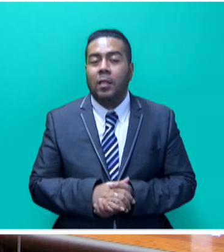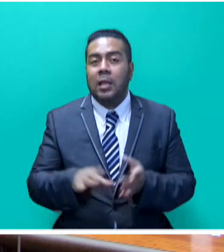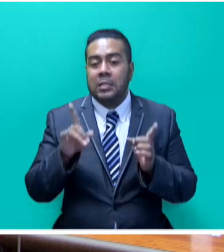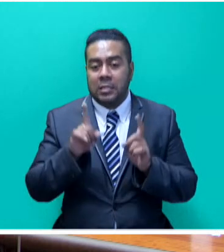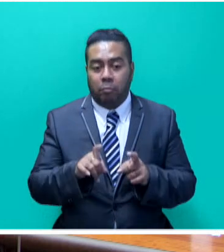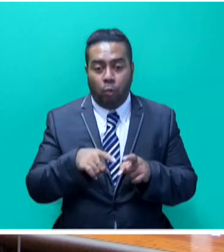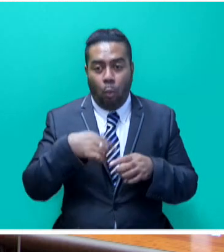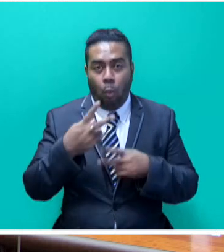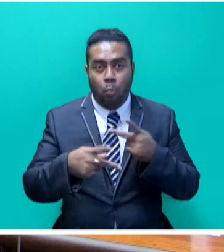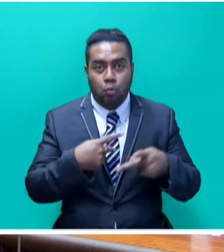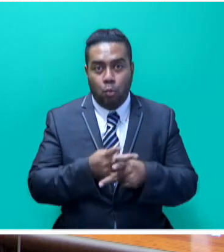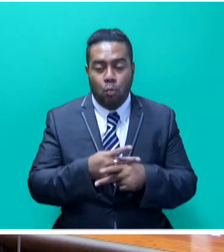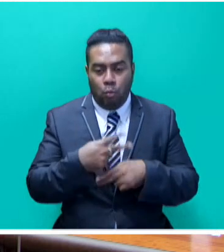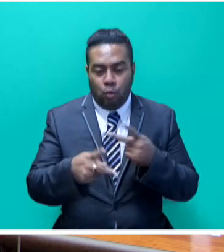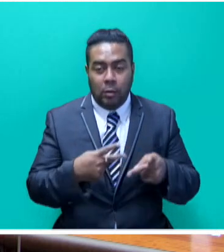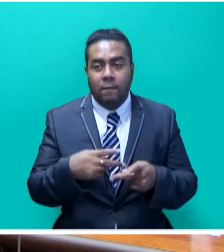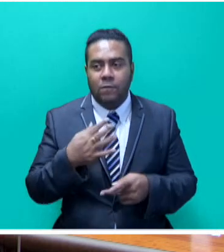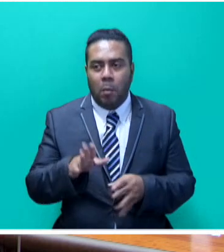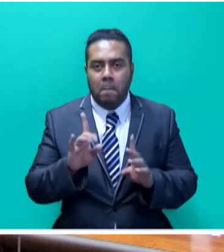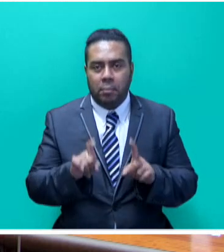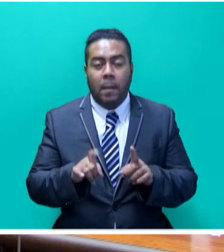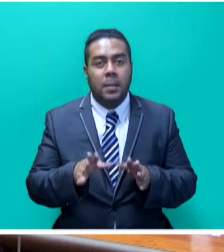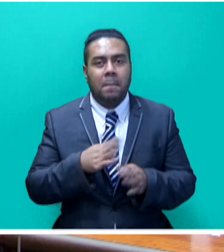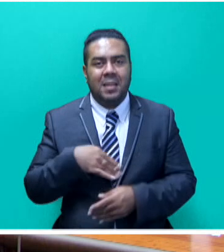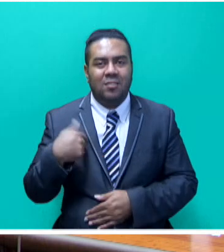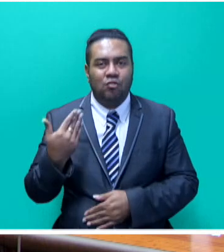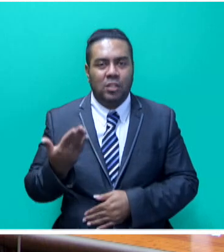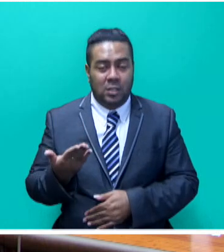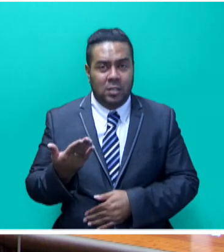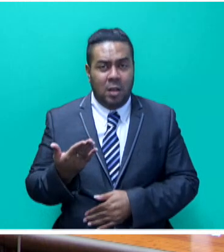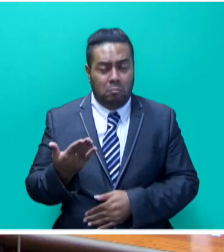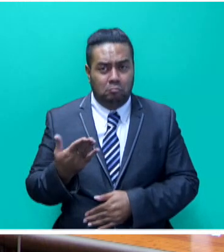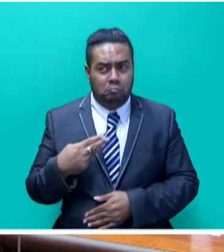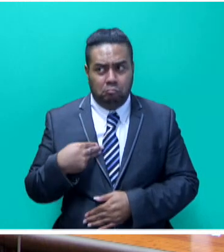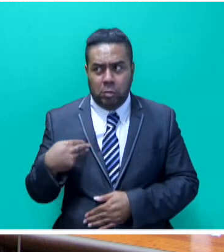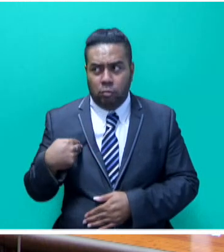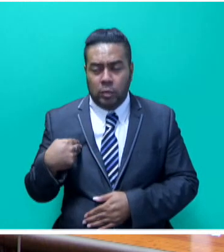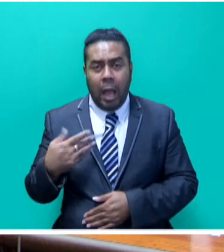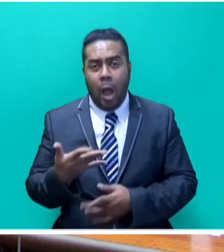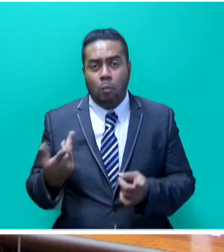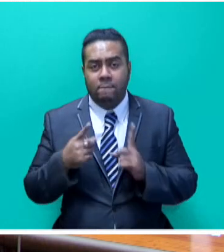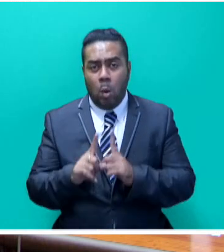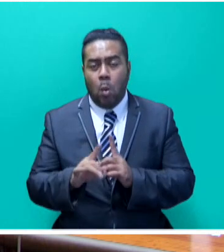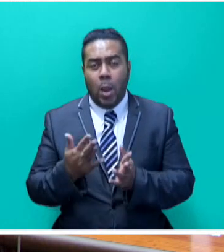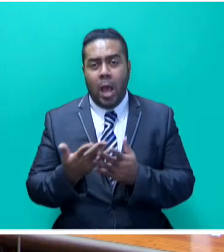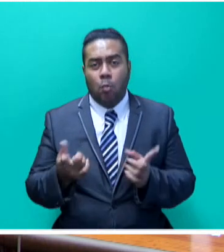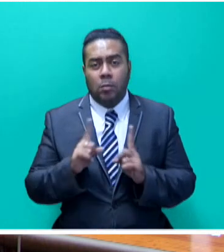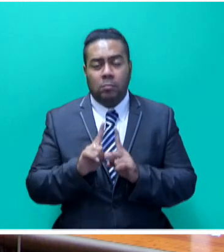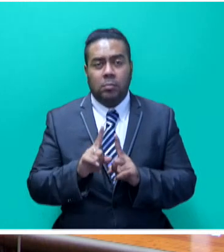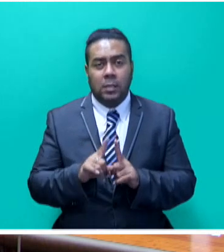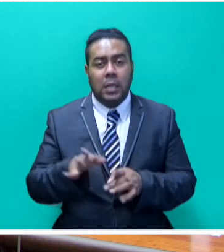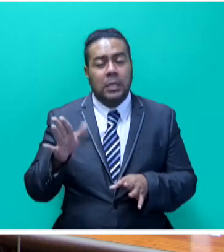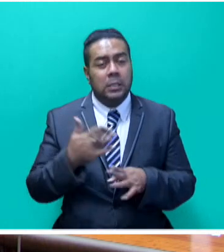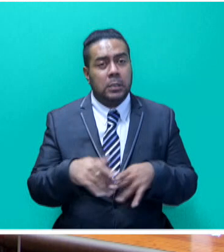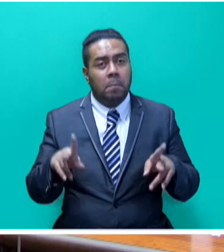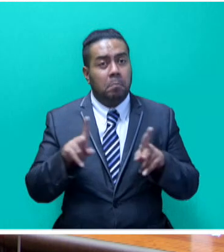Ministry. And that's the most important critical component of everything: how we follow and how we adhere. As a populace,